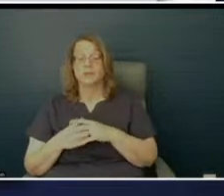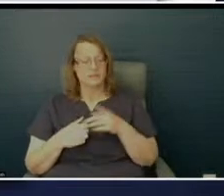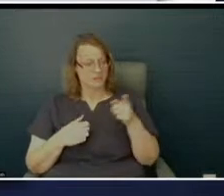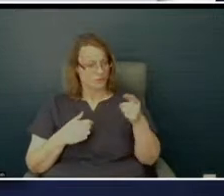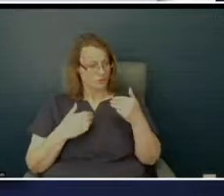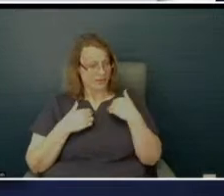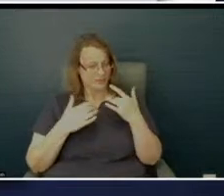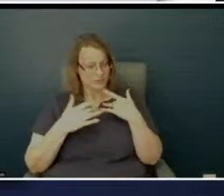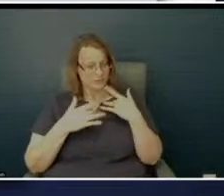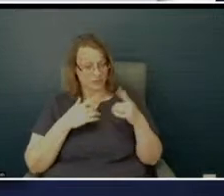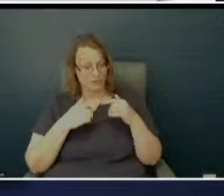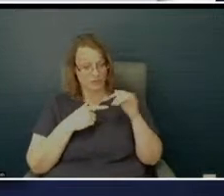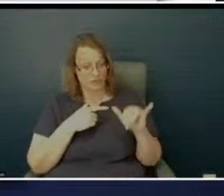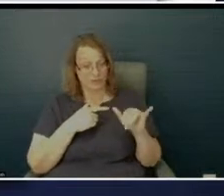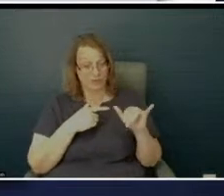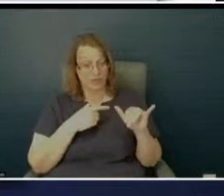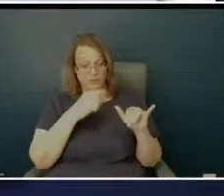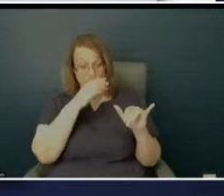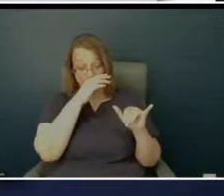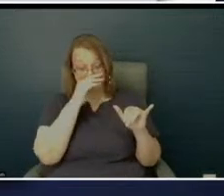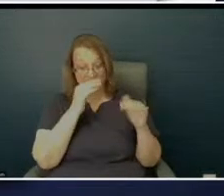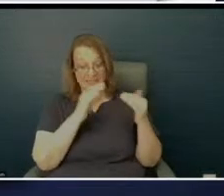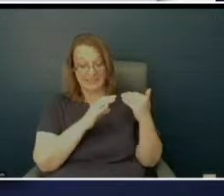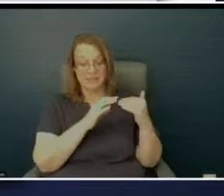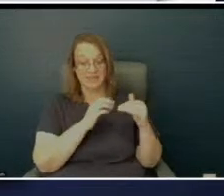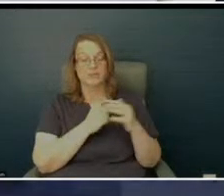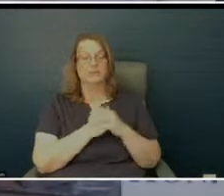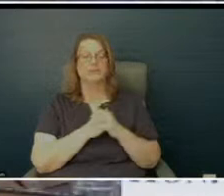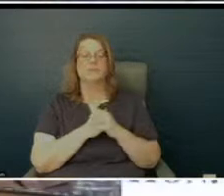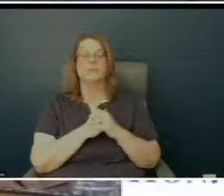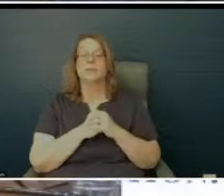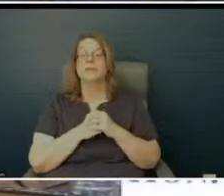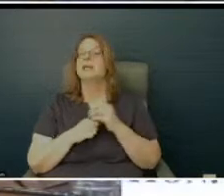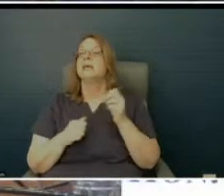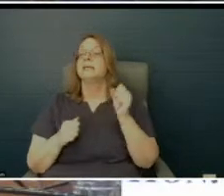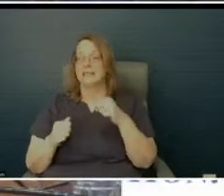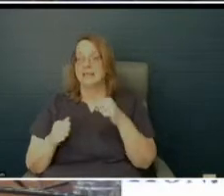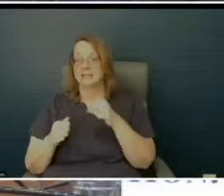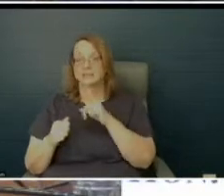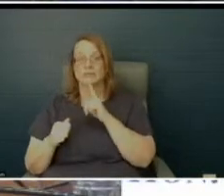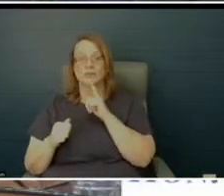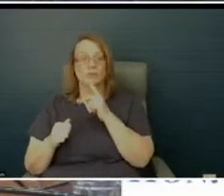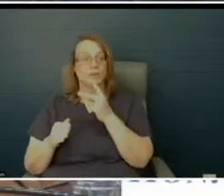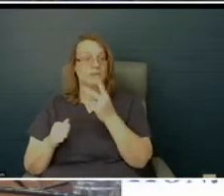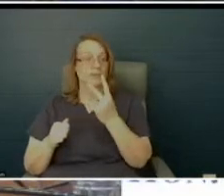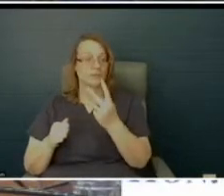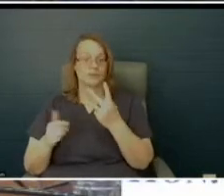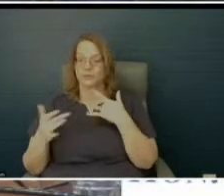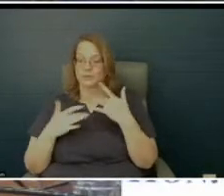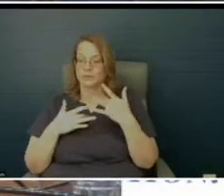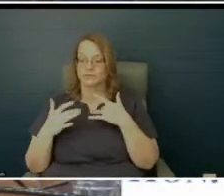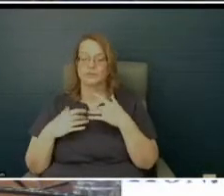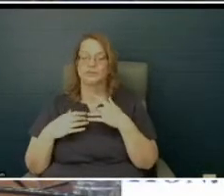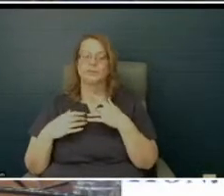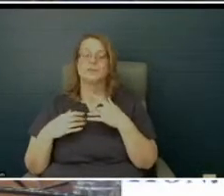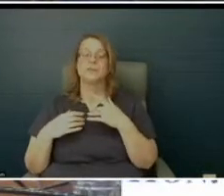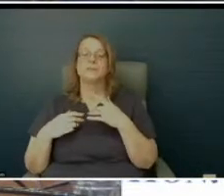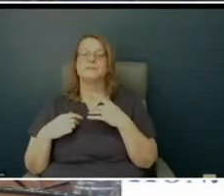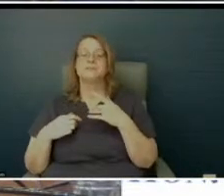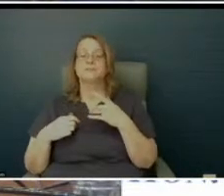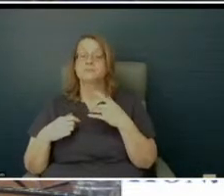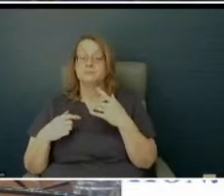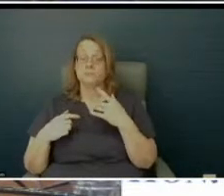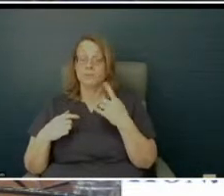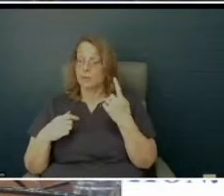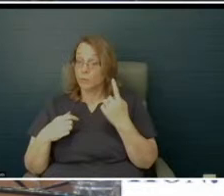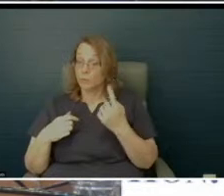emails? Yes. Really 2 concerns about that one. One was that it was coming from